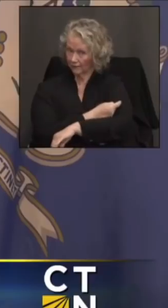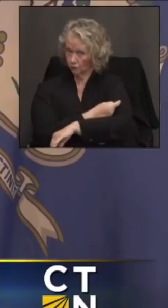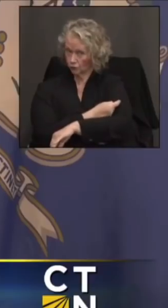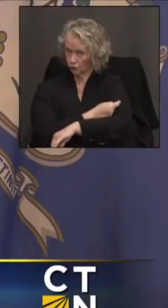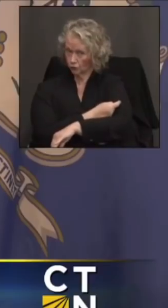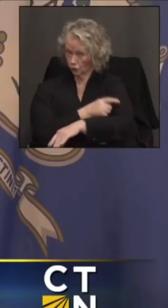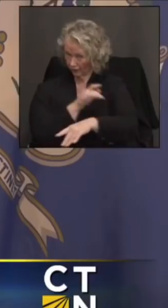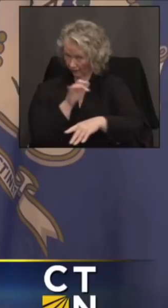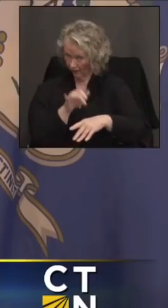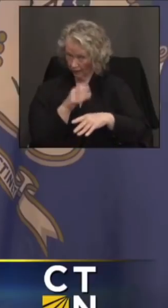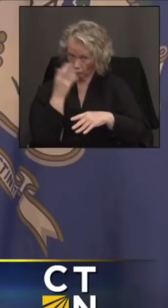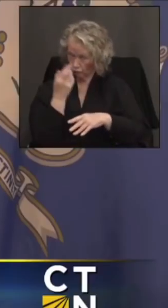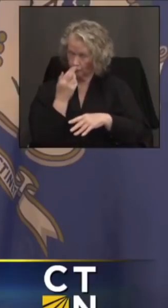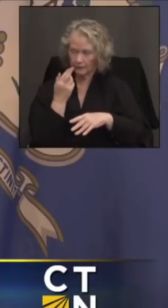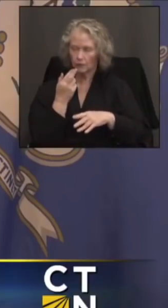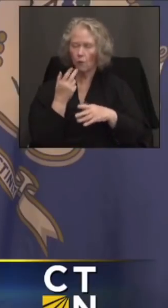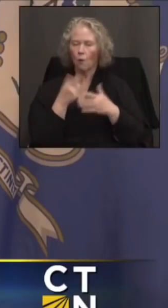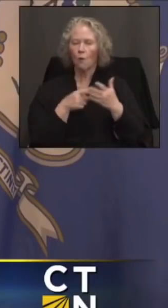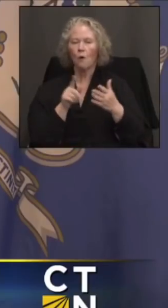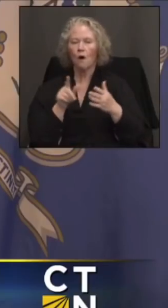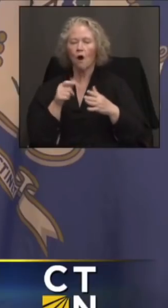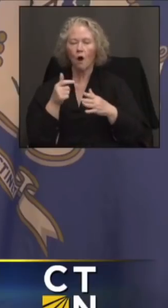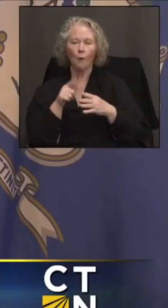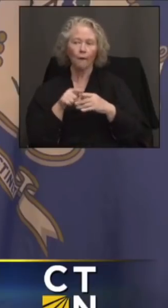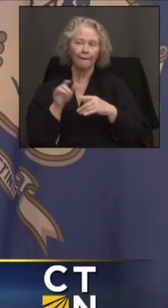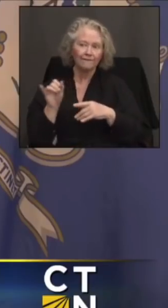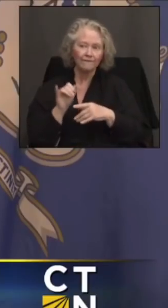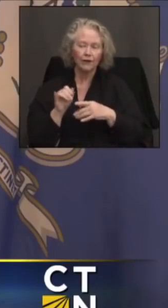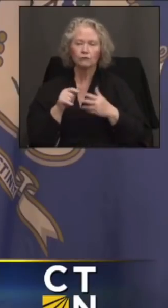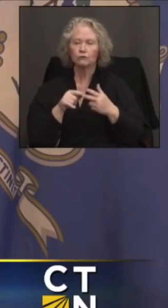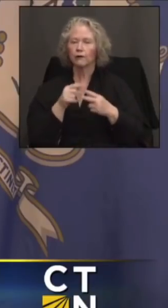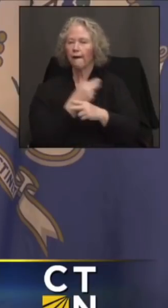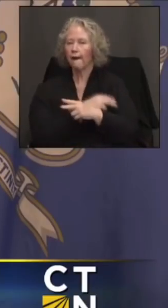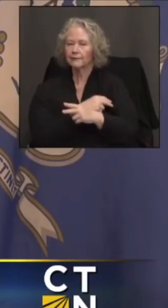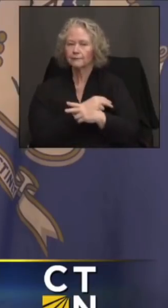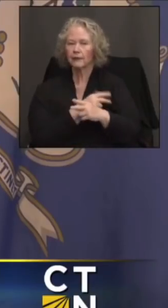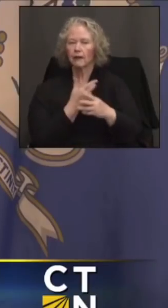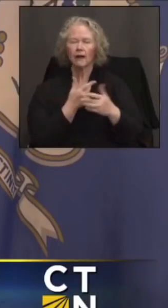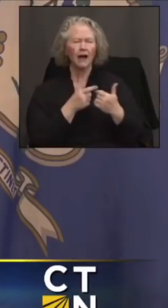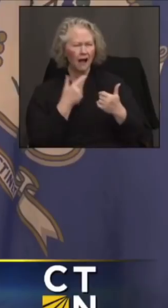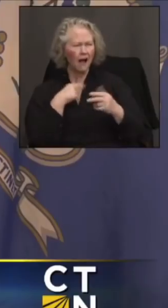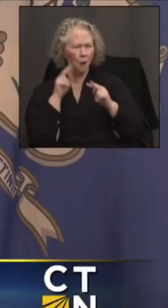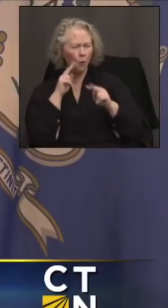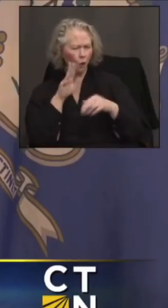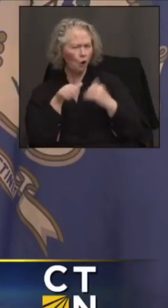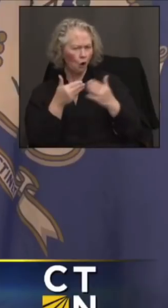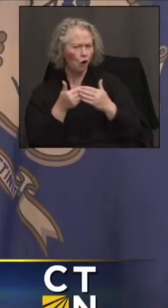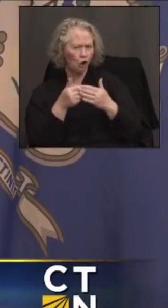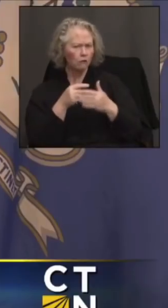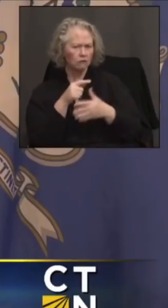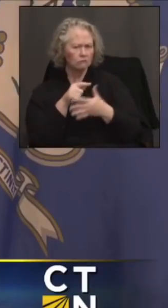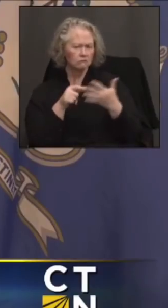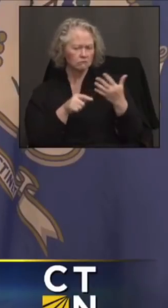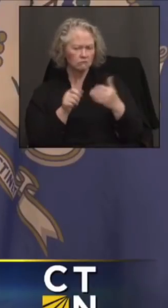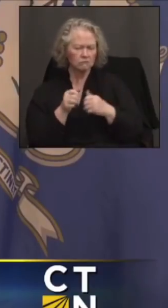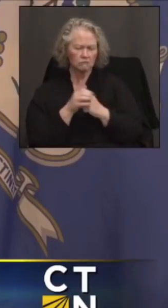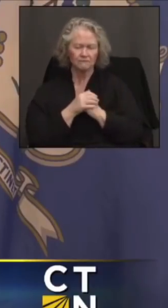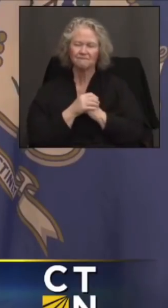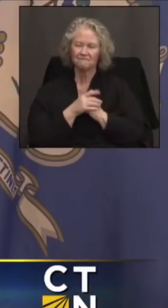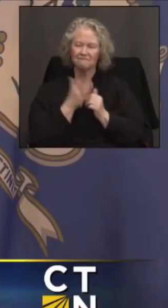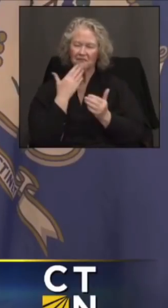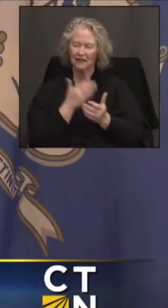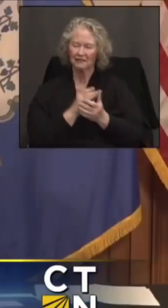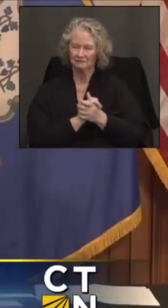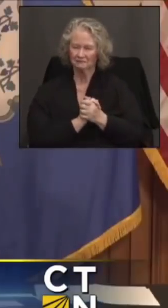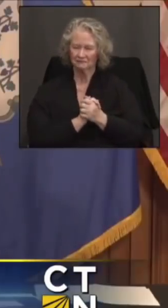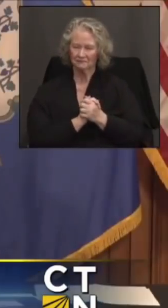call, or other indicators like infection rates or hospitalizations or something like that? I think all of the above. Okay. All right. Thanks,